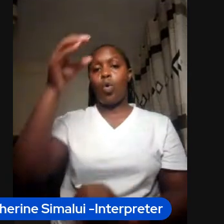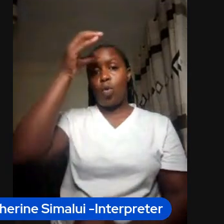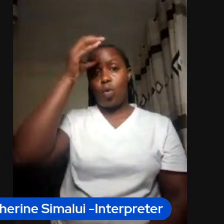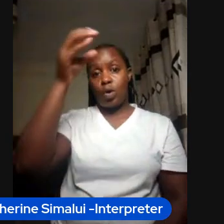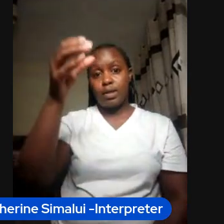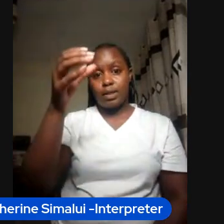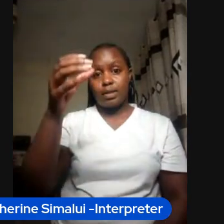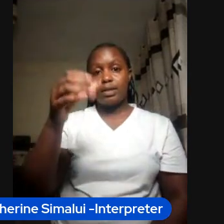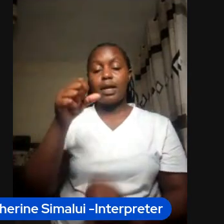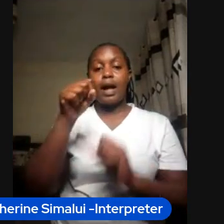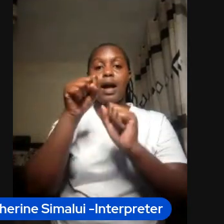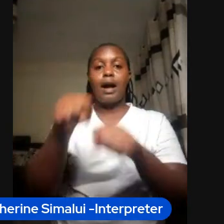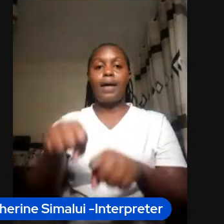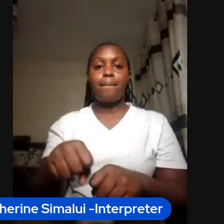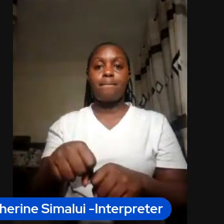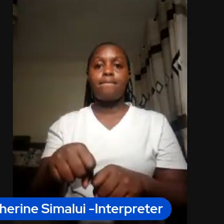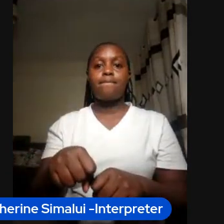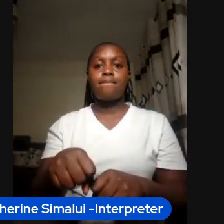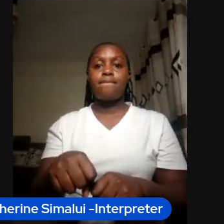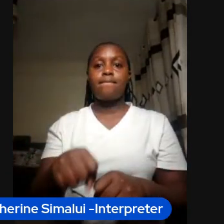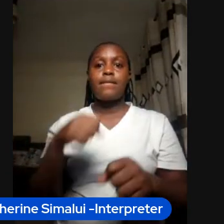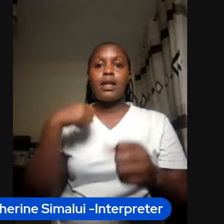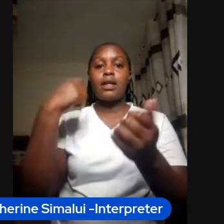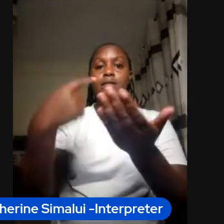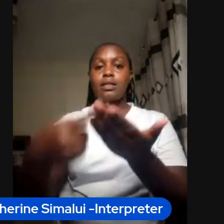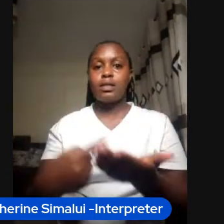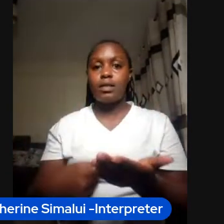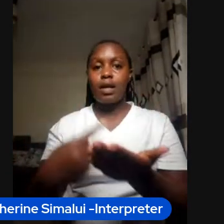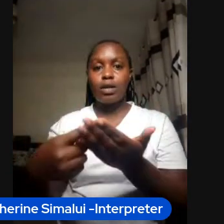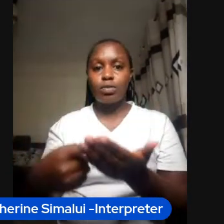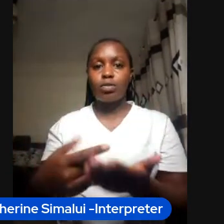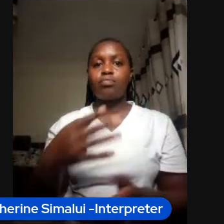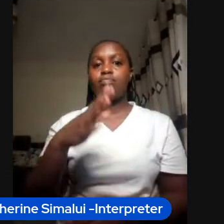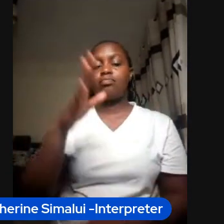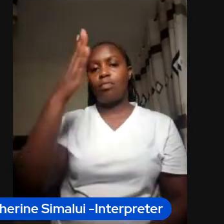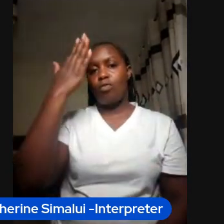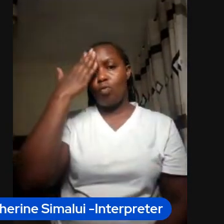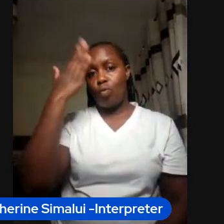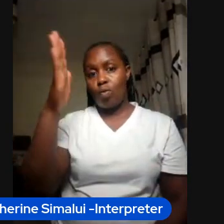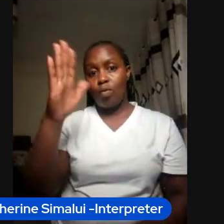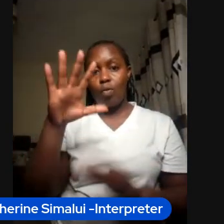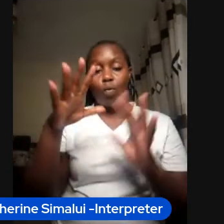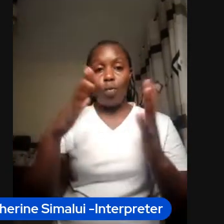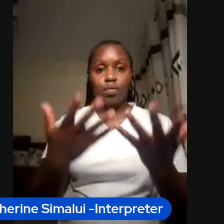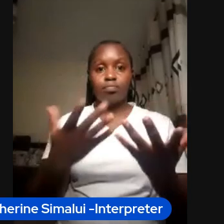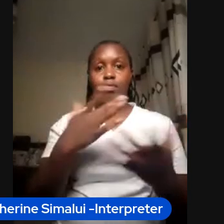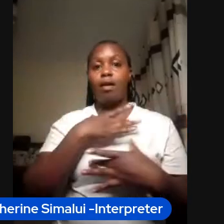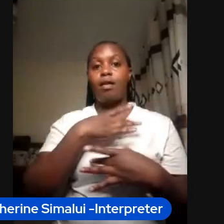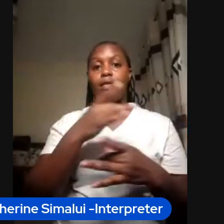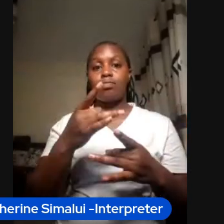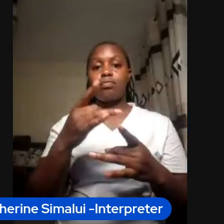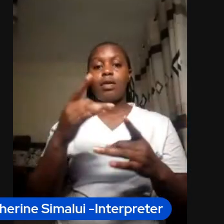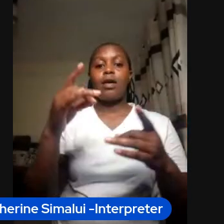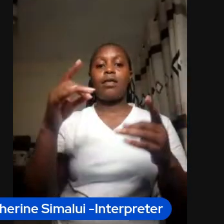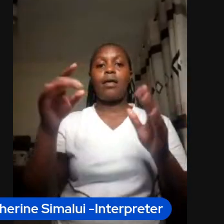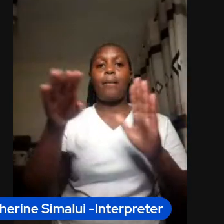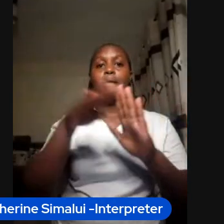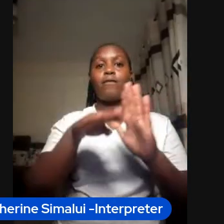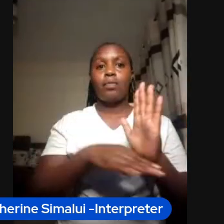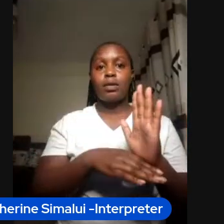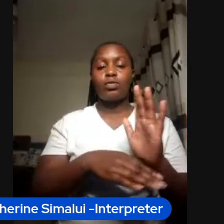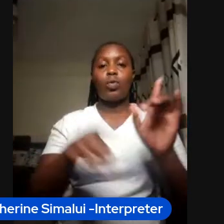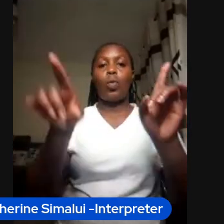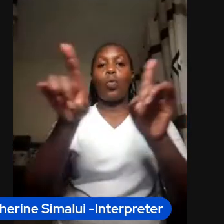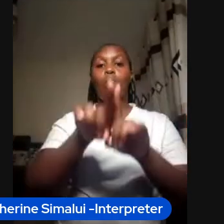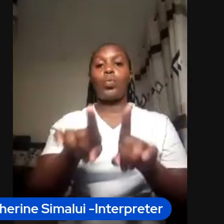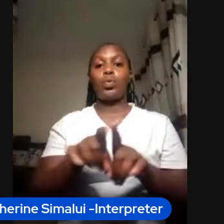Campaigns, and we see discussions in a way that is like a performative, it is exploitative,